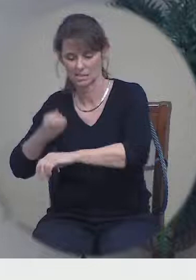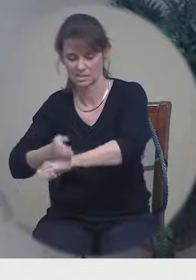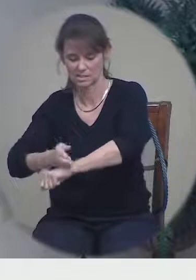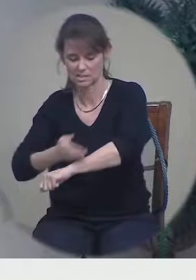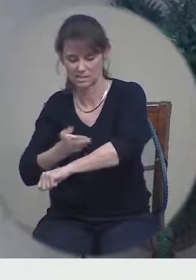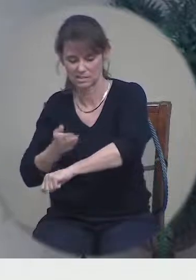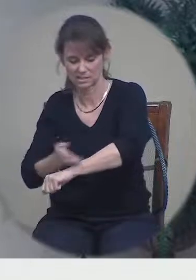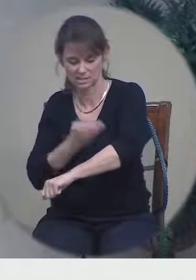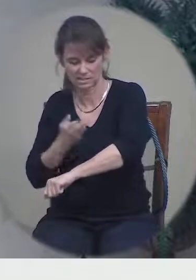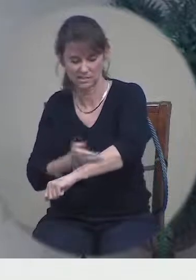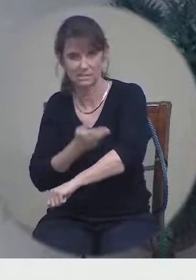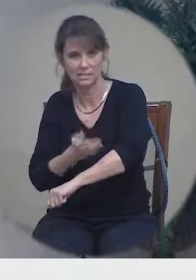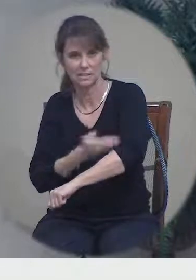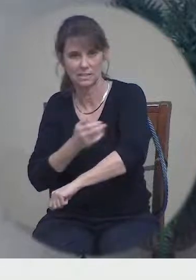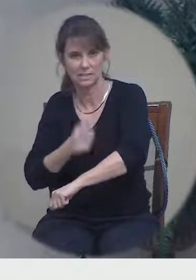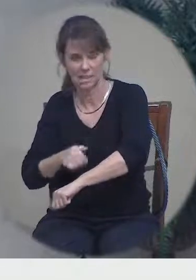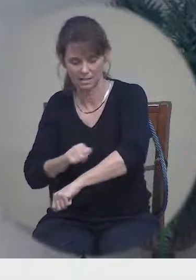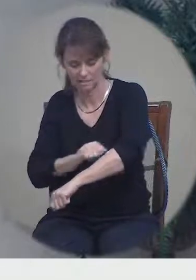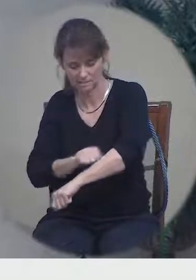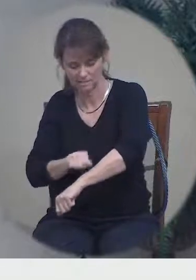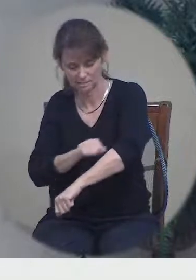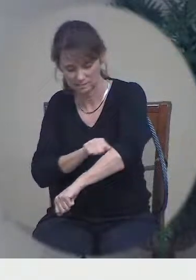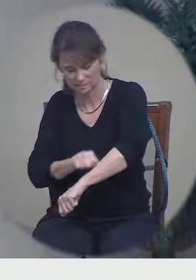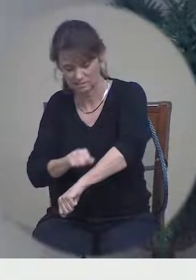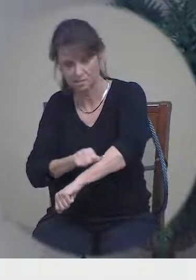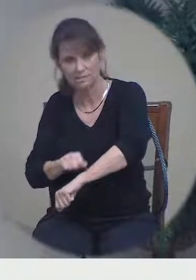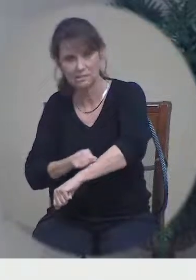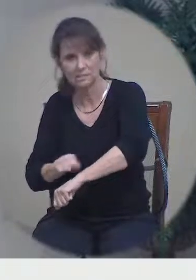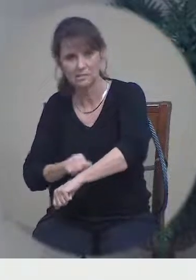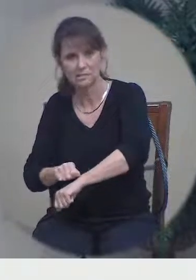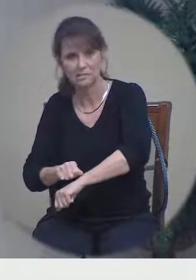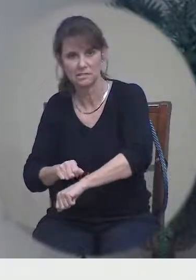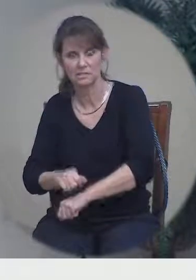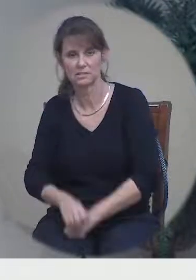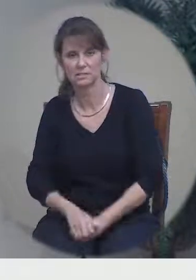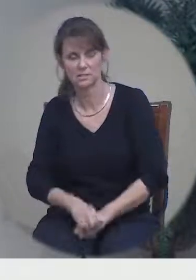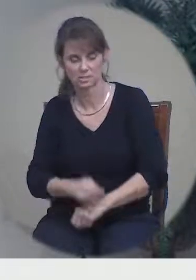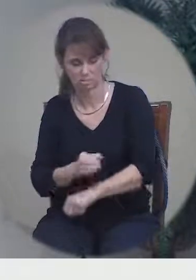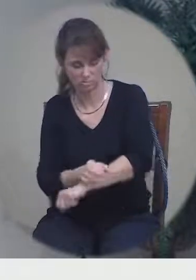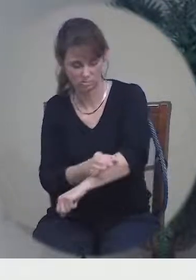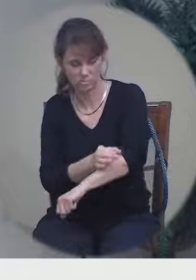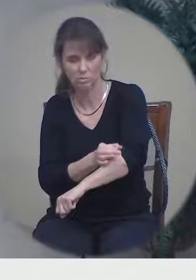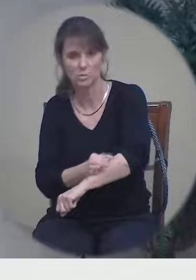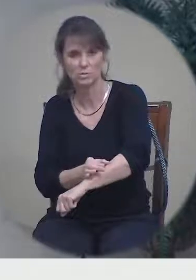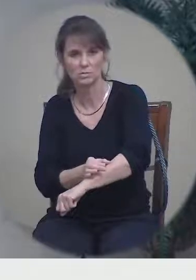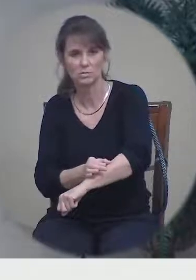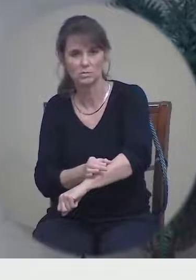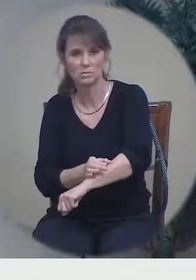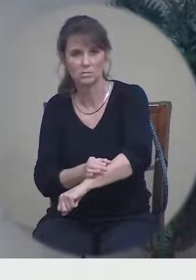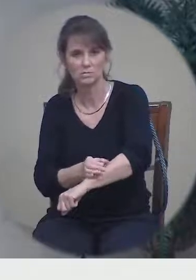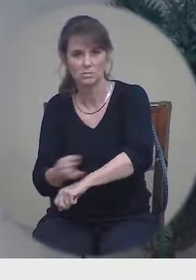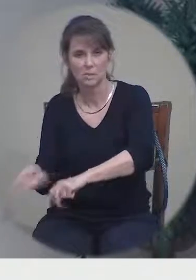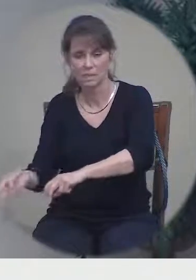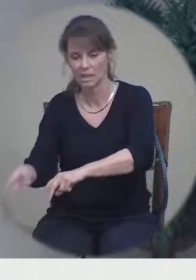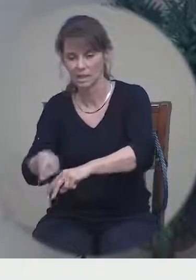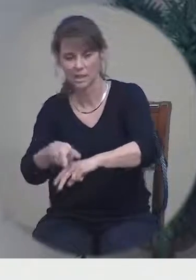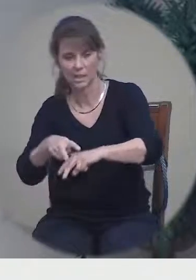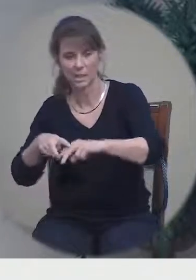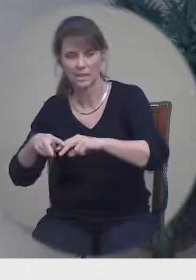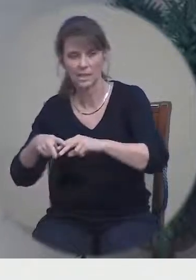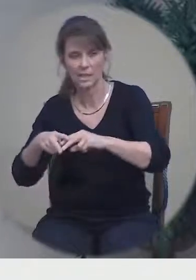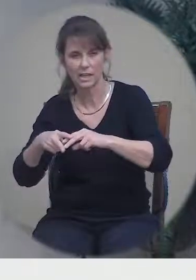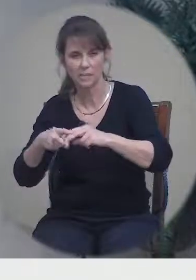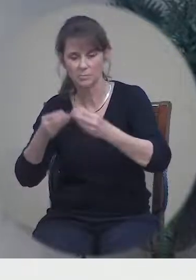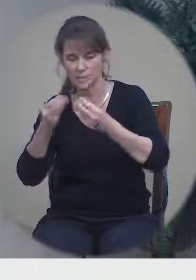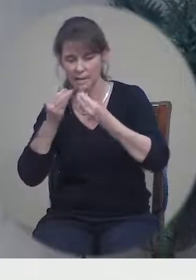himself. And he found himself sitting among the ashes. Most people believe that idea of